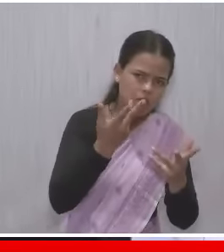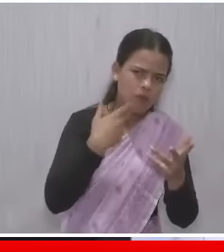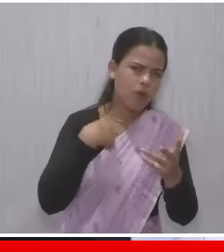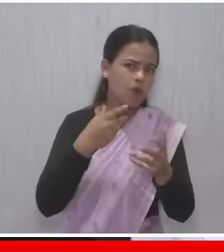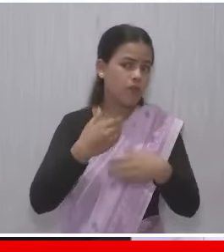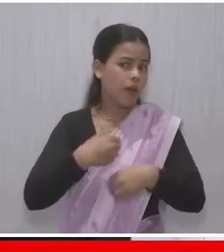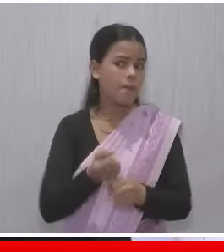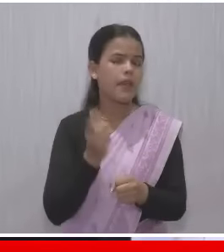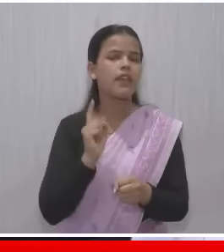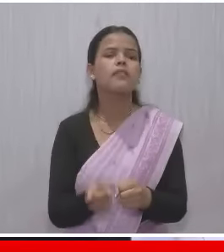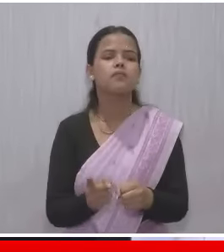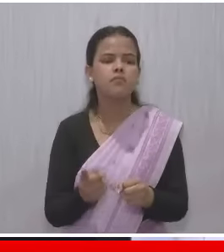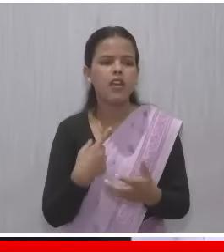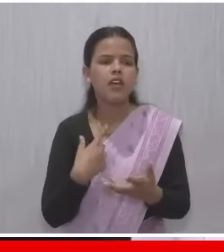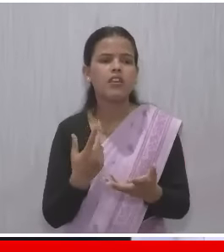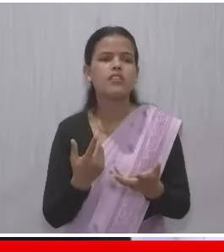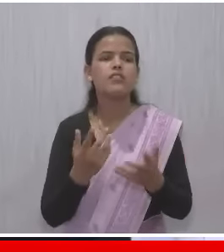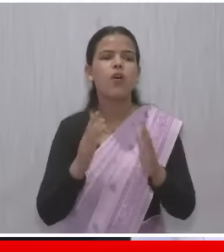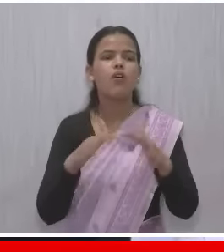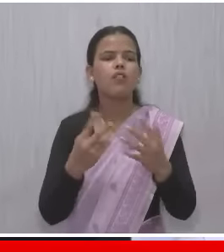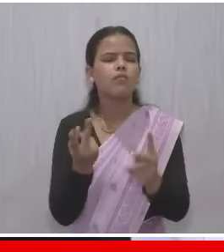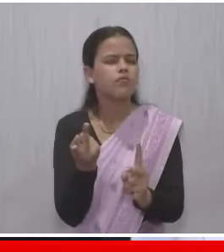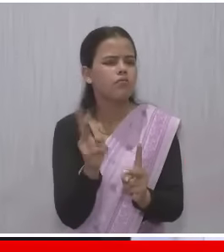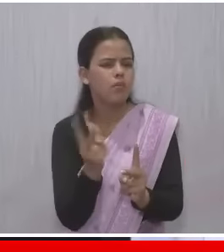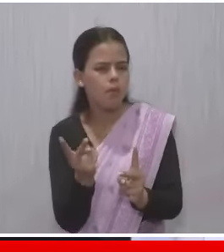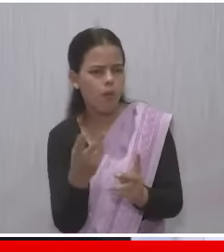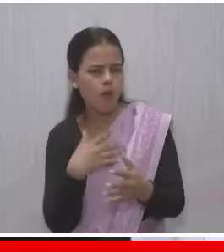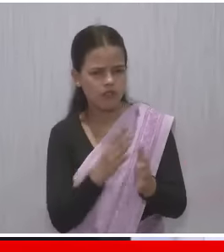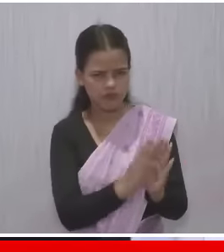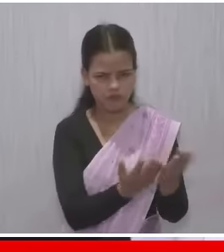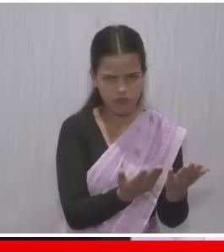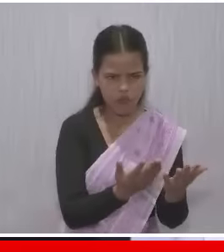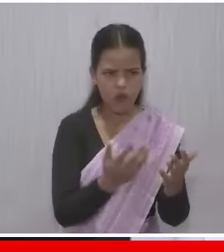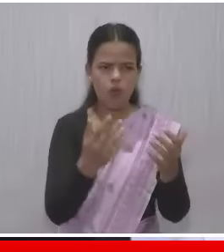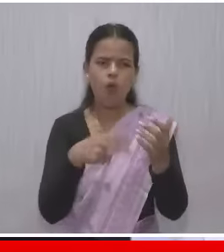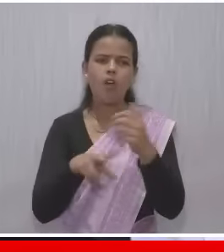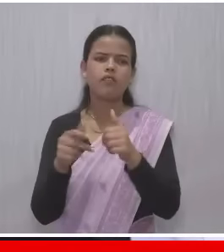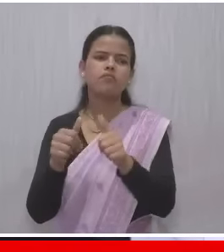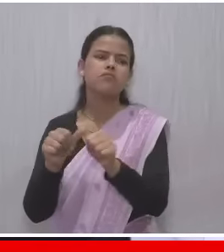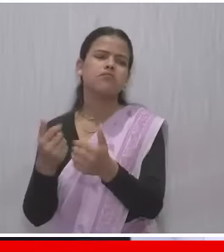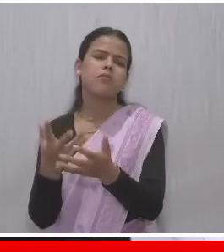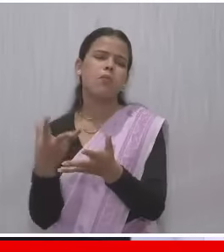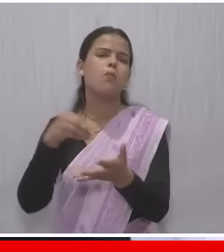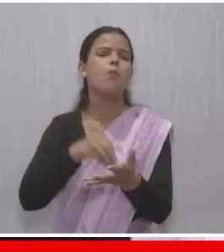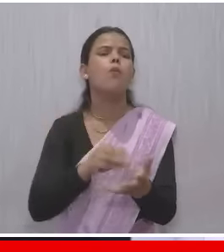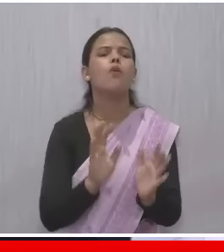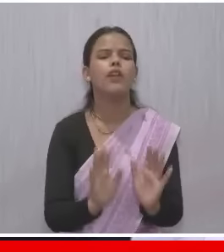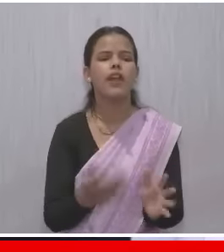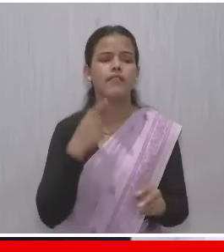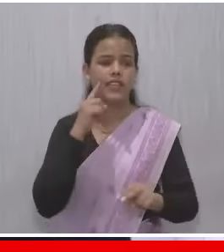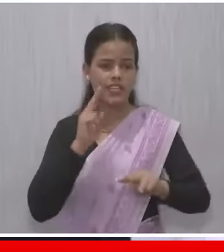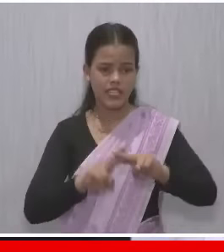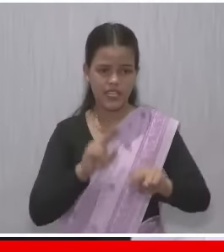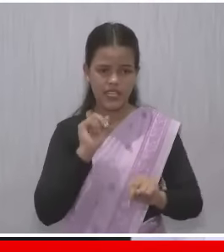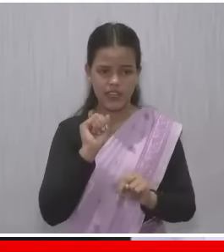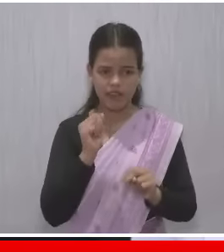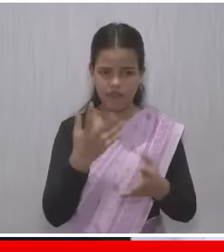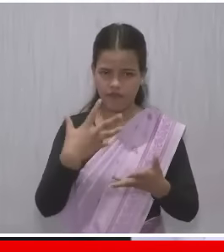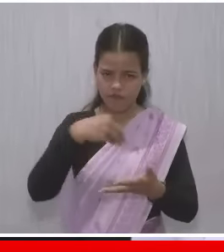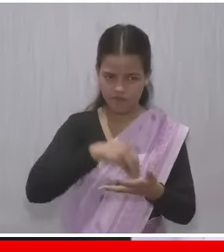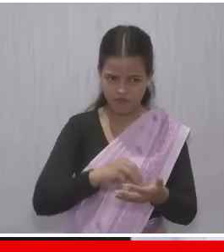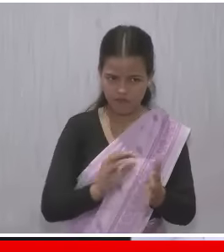make in these two resource materials. So that's very important. To prepare an implementation roadmap for